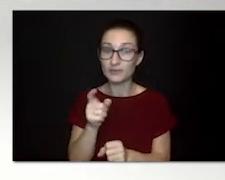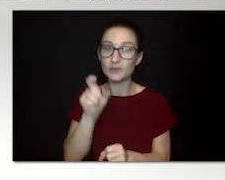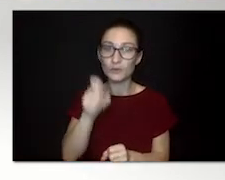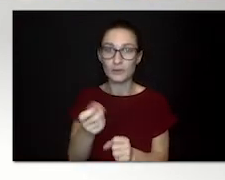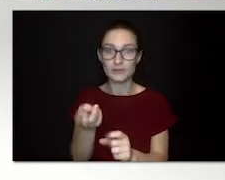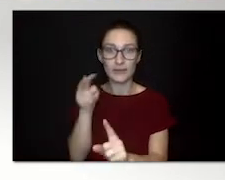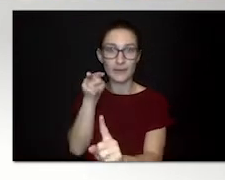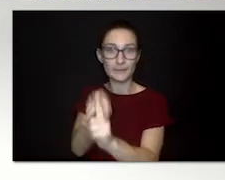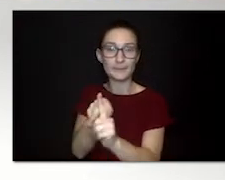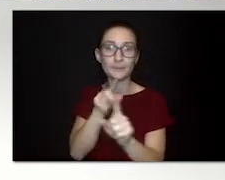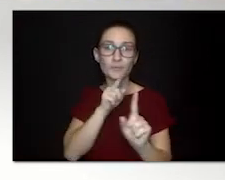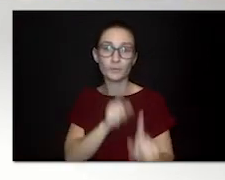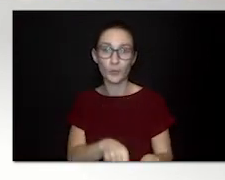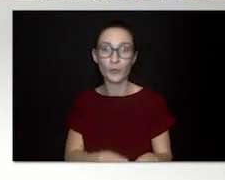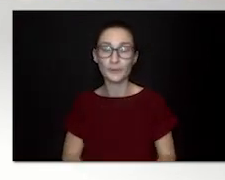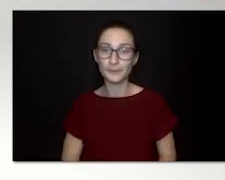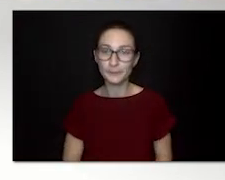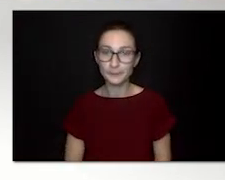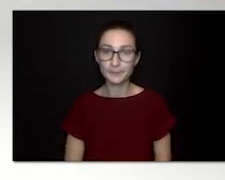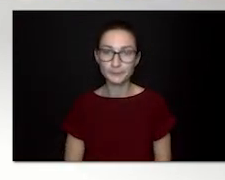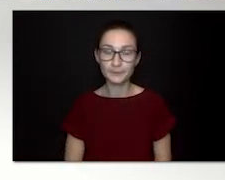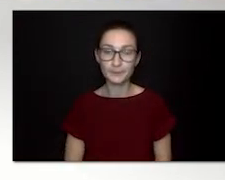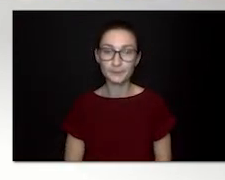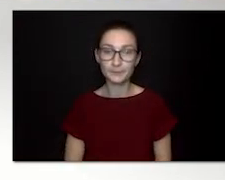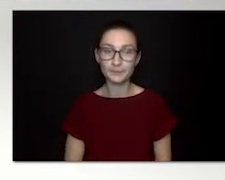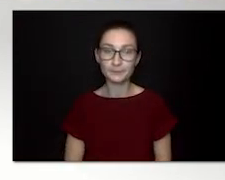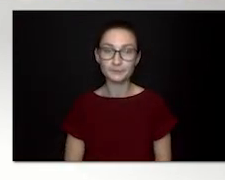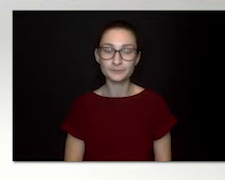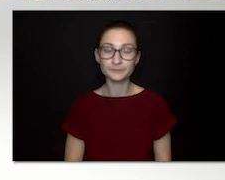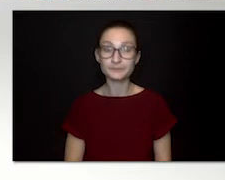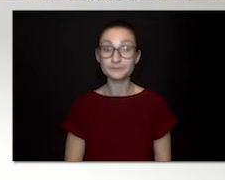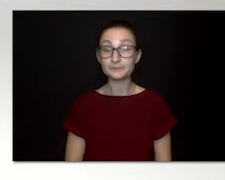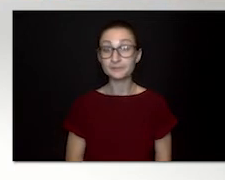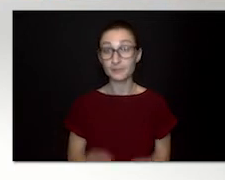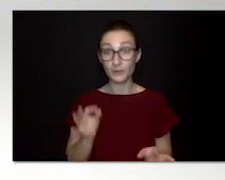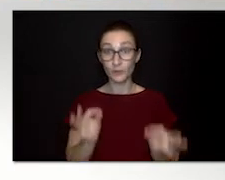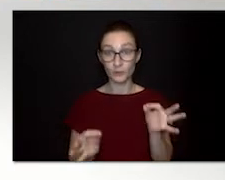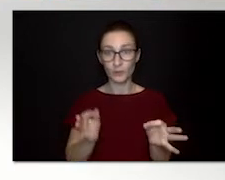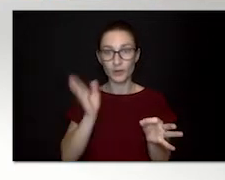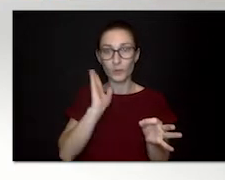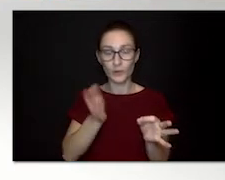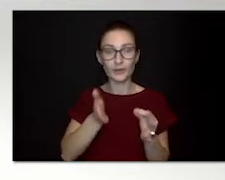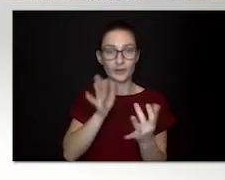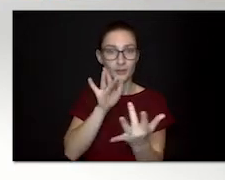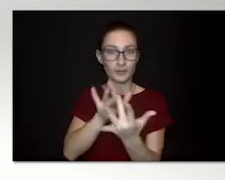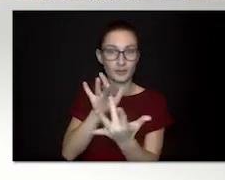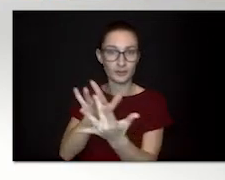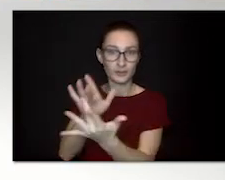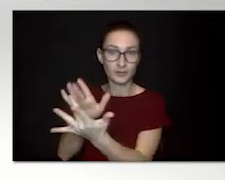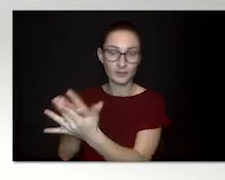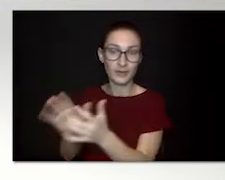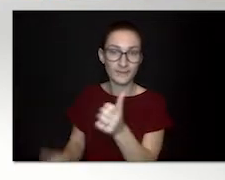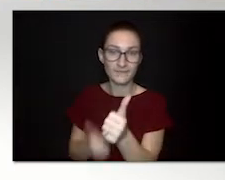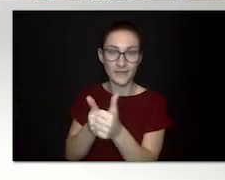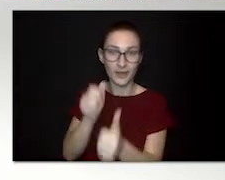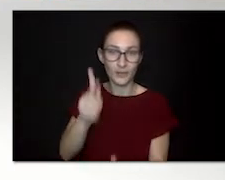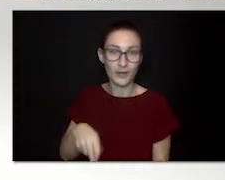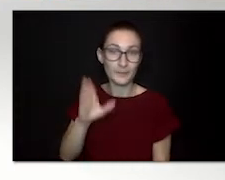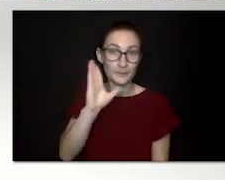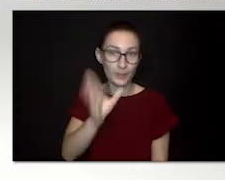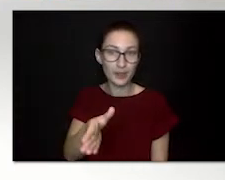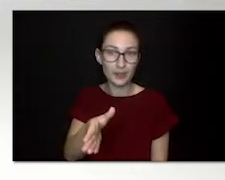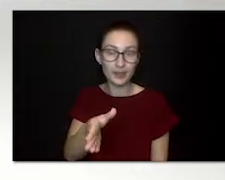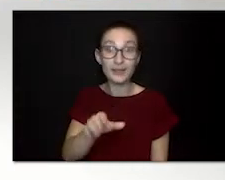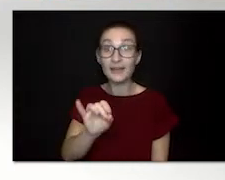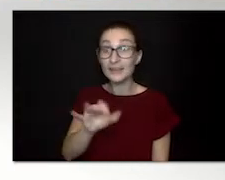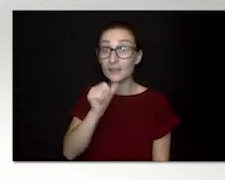year, reports have to be filed. And so that is something that the clerks do follow up on. If they're not filed, they